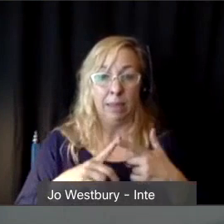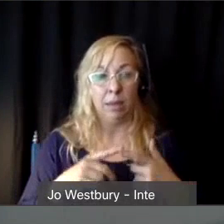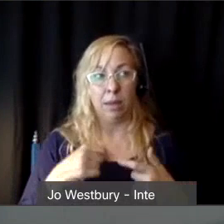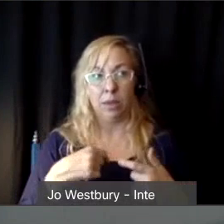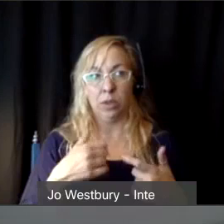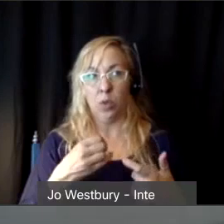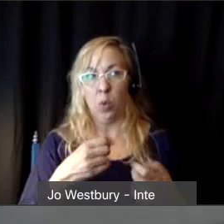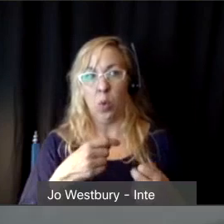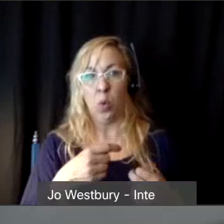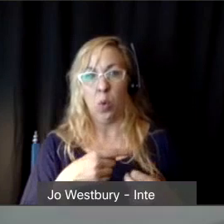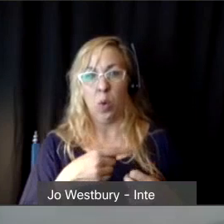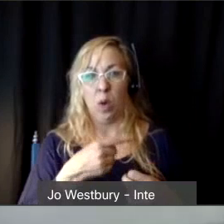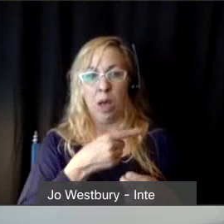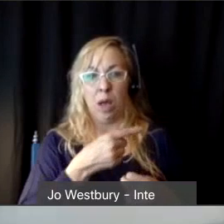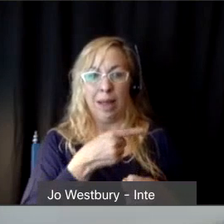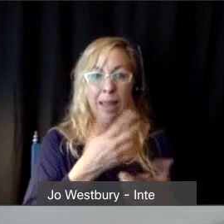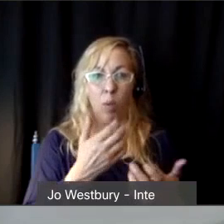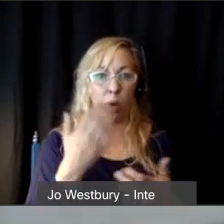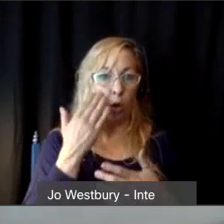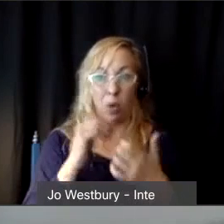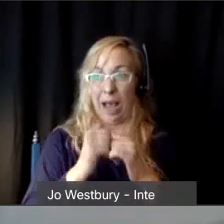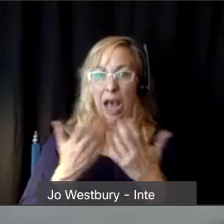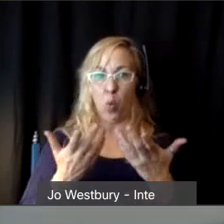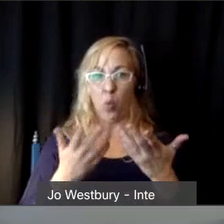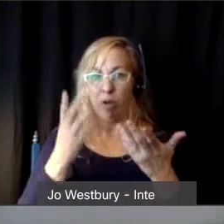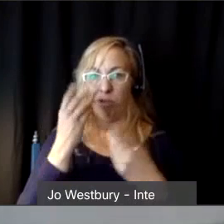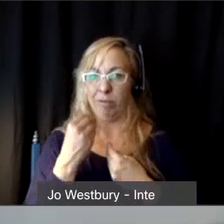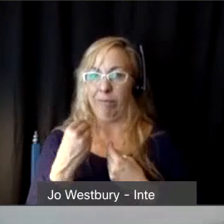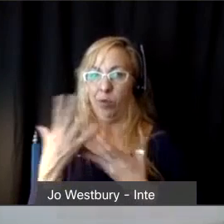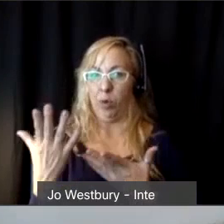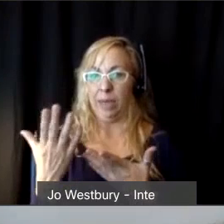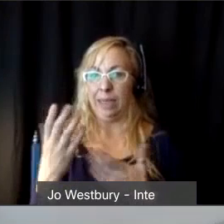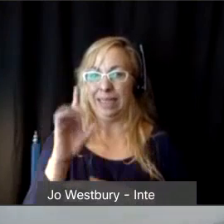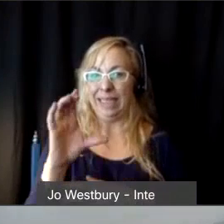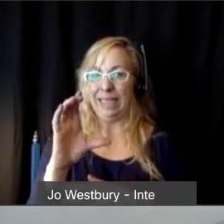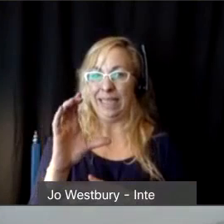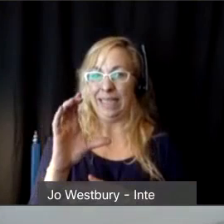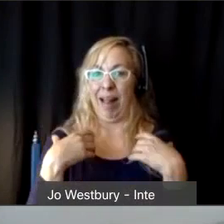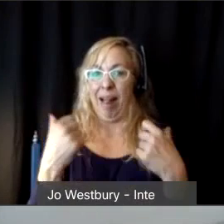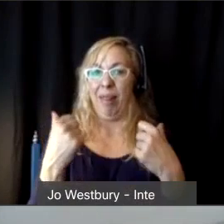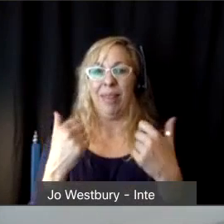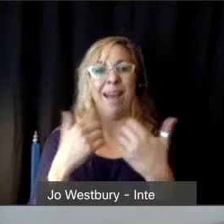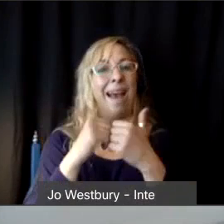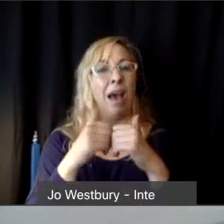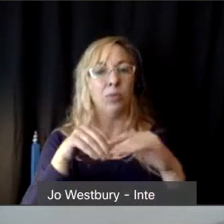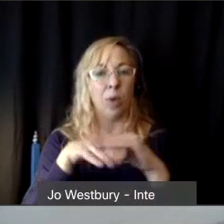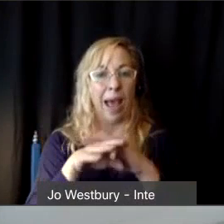conveying a shortfall to DC Health on how to access PPE and coordinate